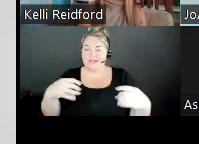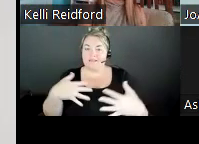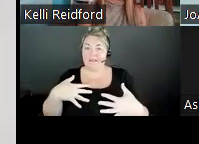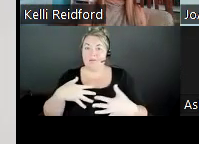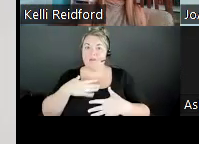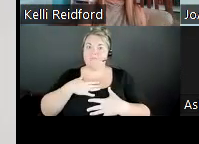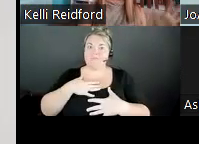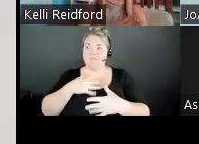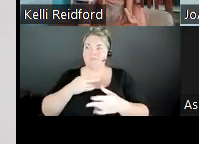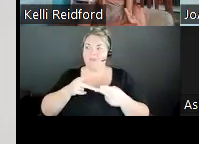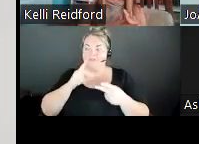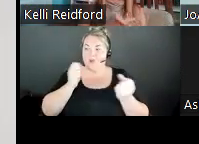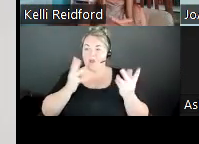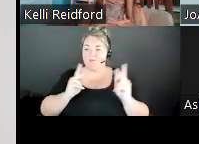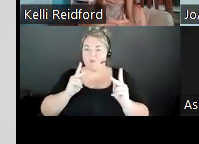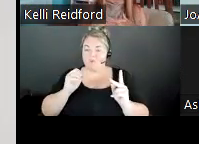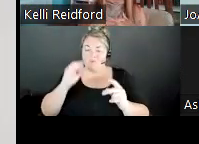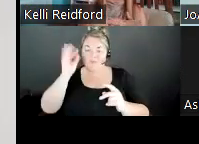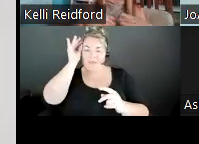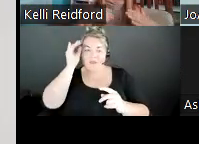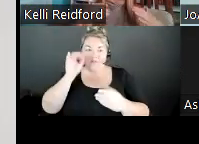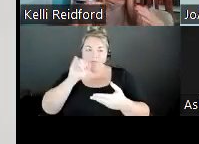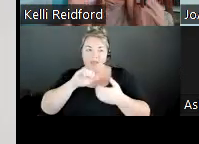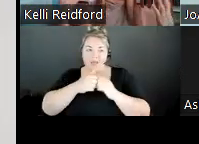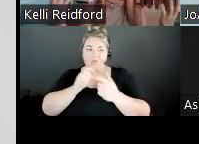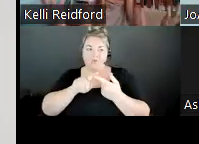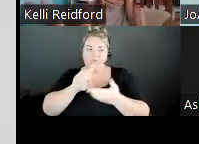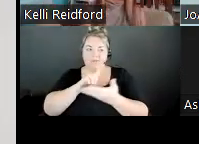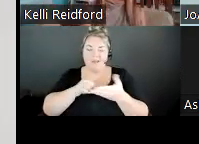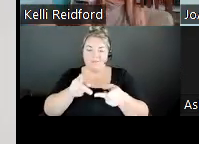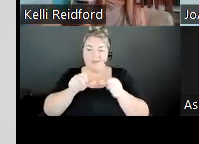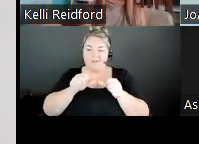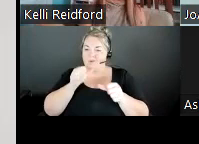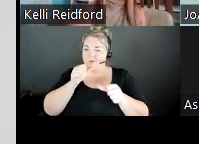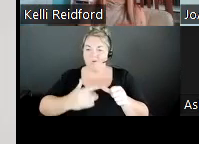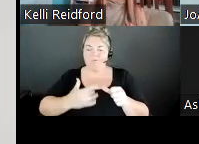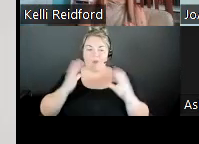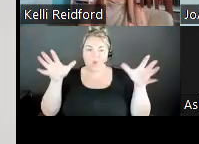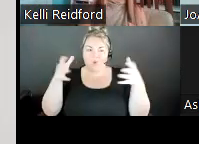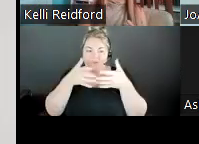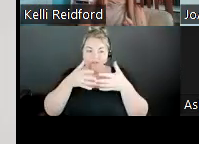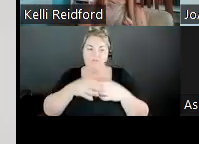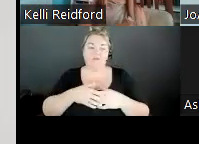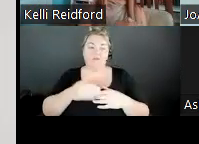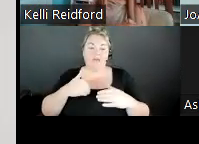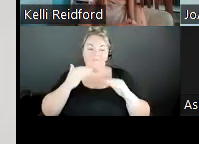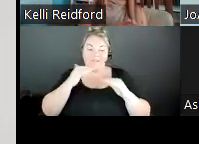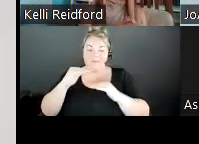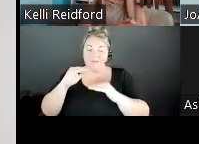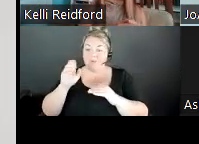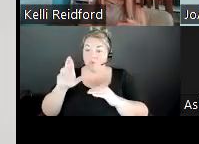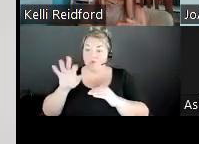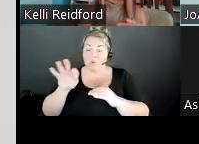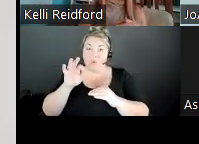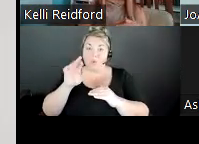place for a lot of folks. So thinking about how to thoughtfully design spaces so you don't feel closed in. Having limited doors or not